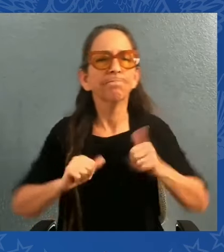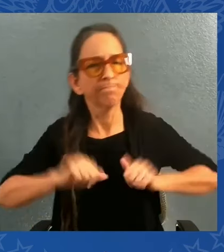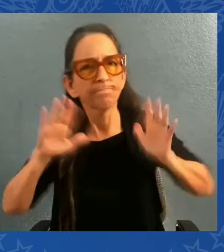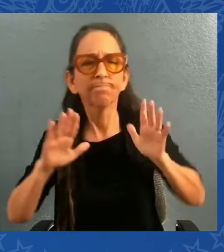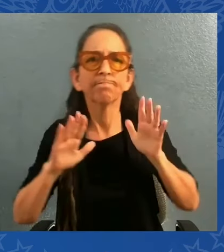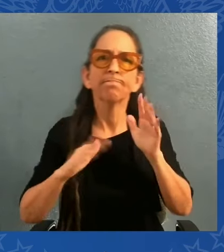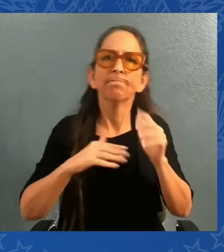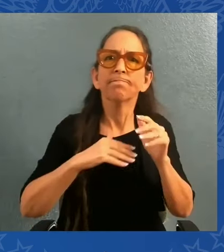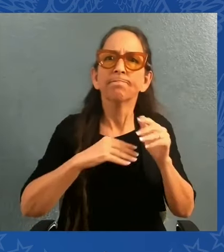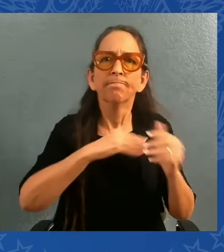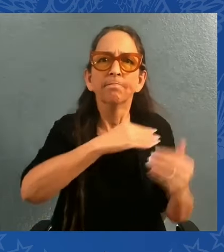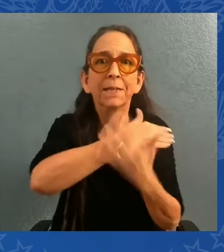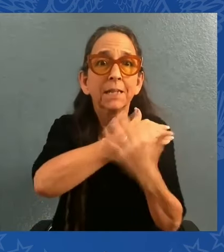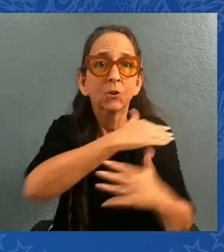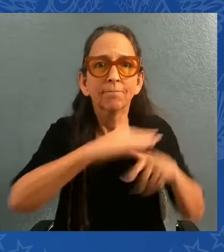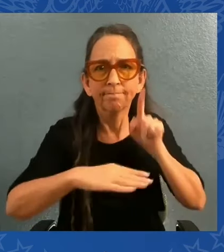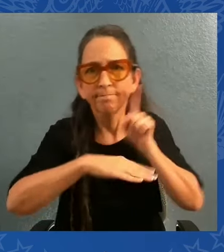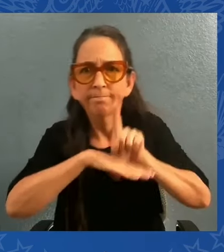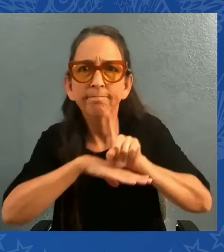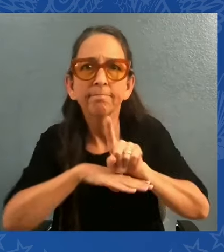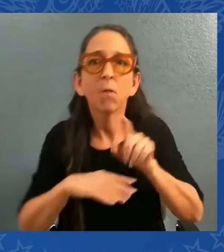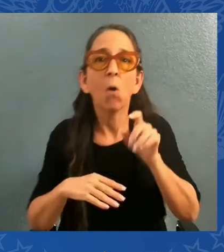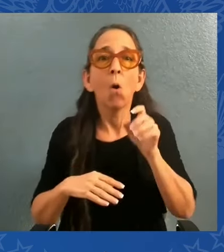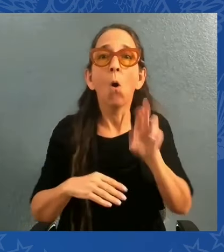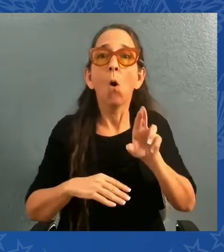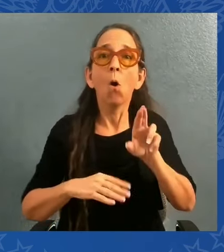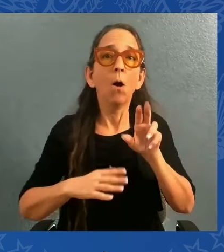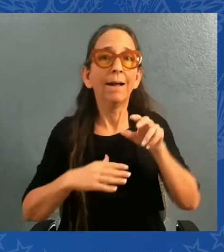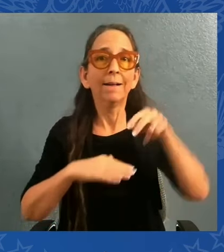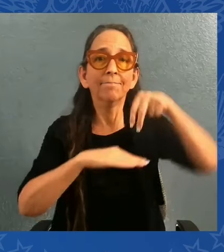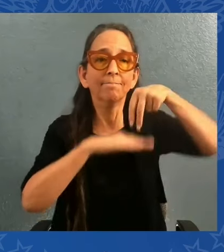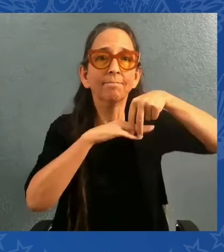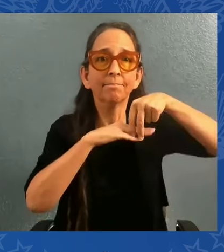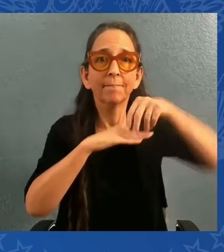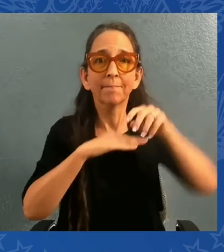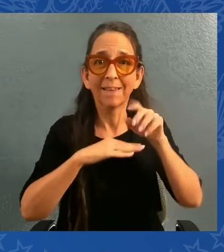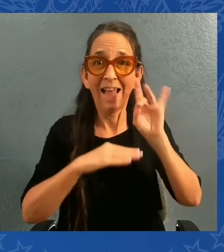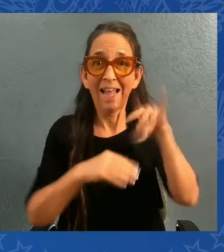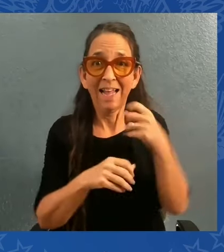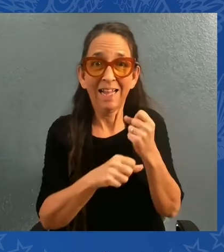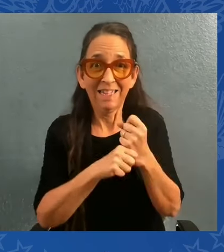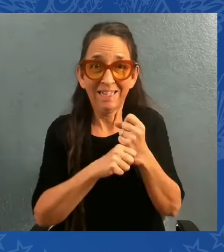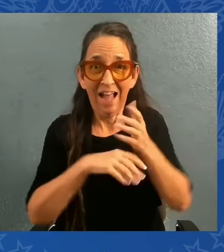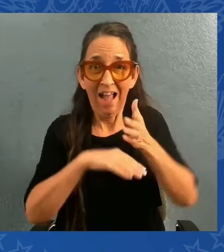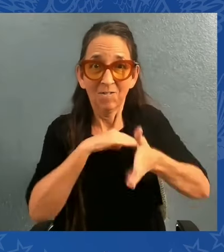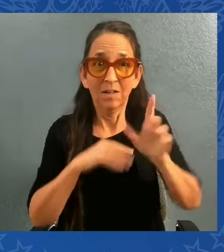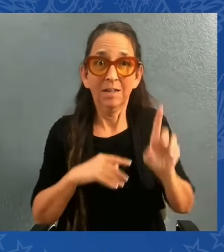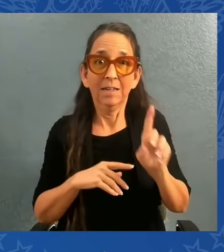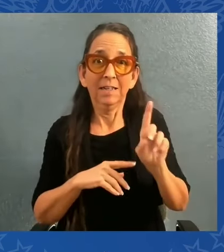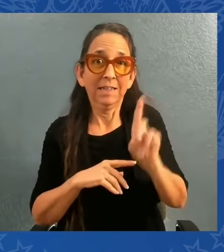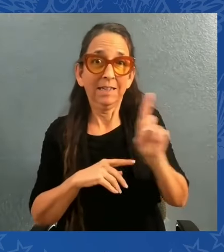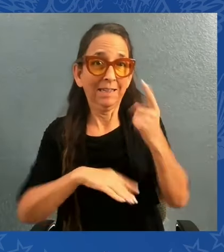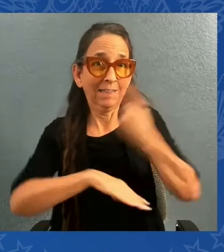Normandy 80 years after D-Day, to honor the service members and veterans who literally saved the